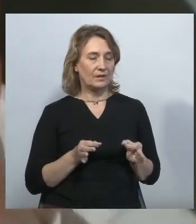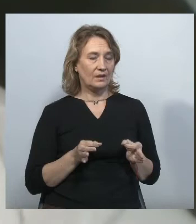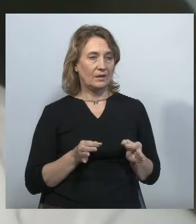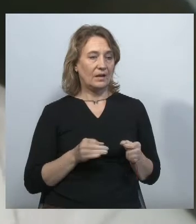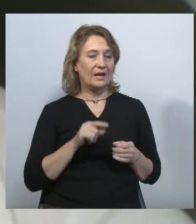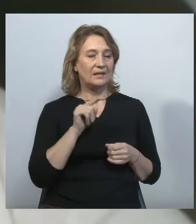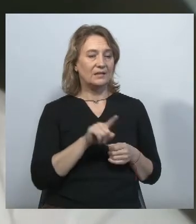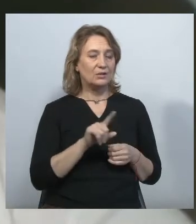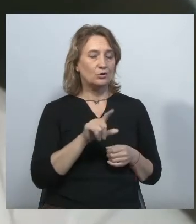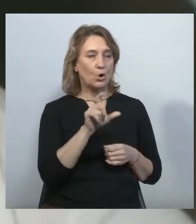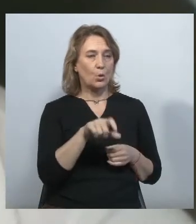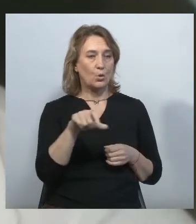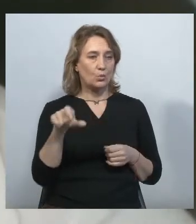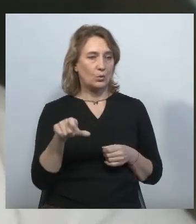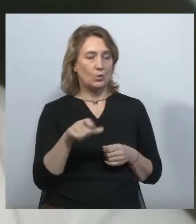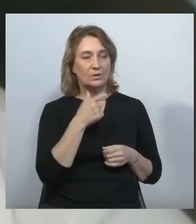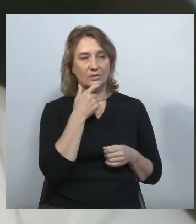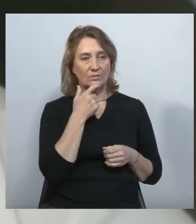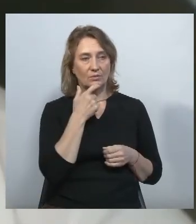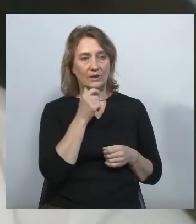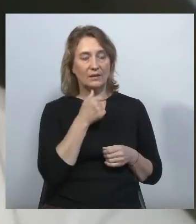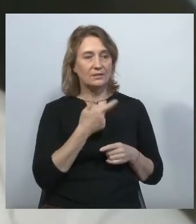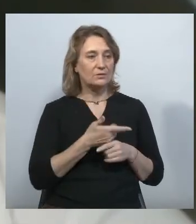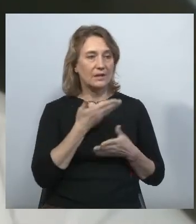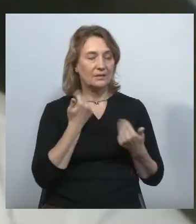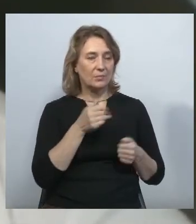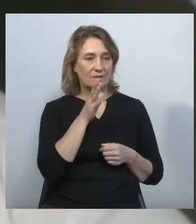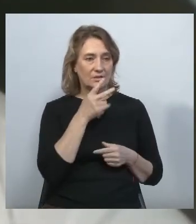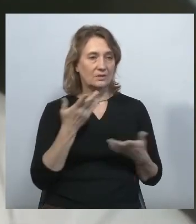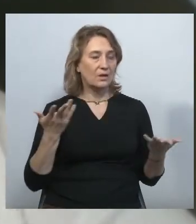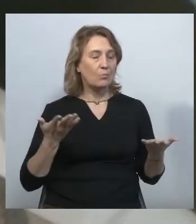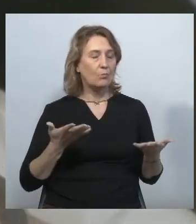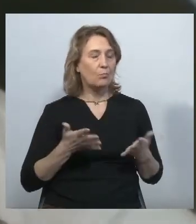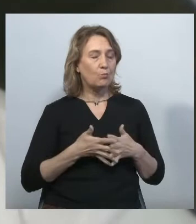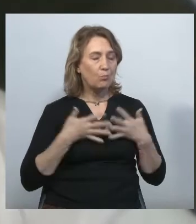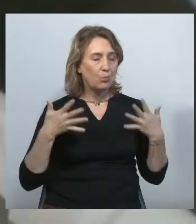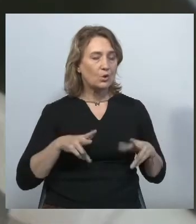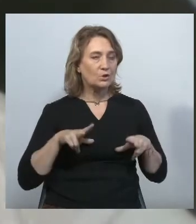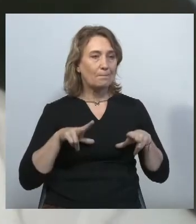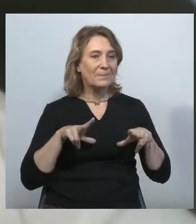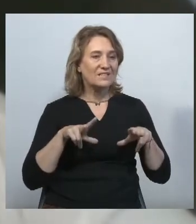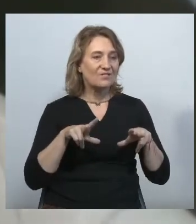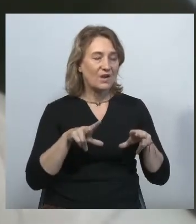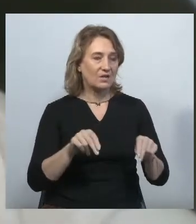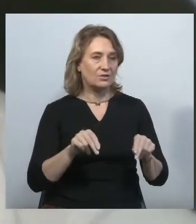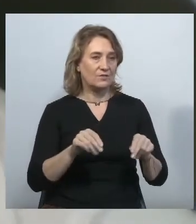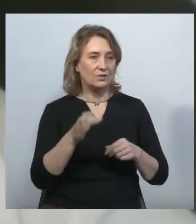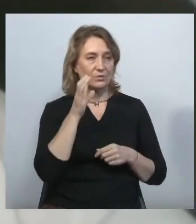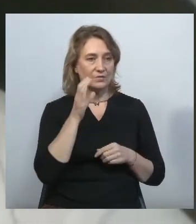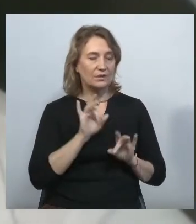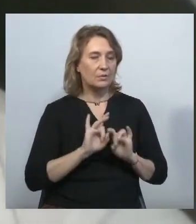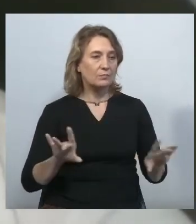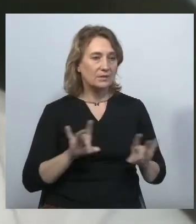awareness. The audience is actually sometimes lazy to get to know more. That is why we need to pay more attention to promotion,